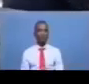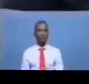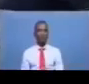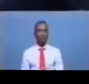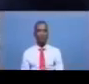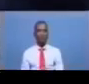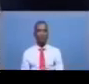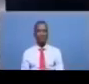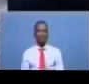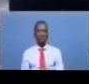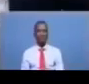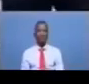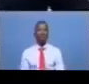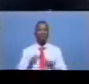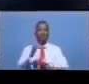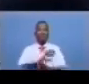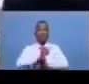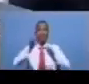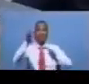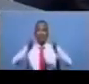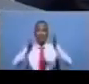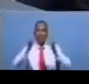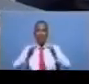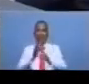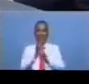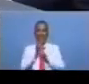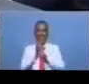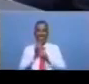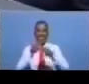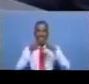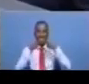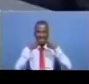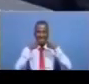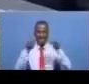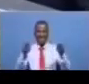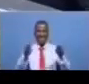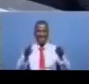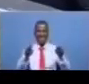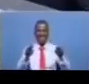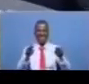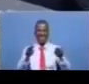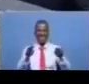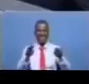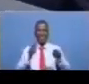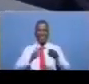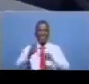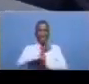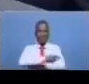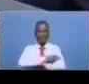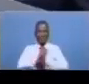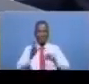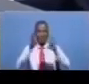Asama and a seal court, ne tofa bomo, ye boy in nine say. And ne asama deba